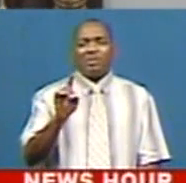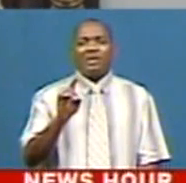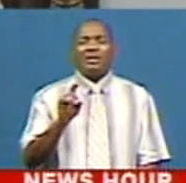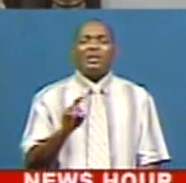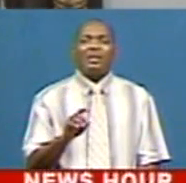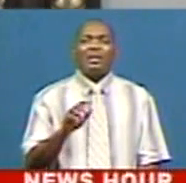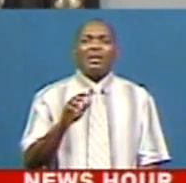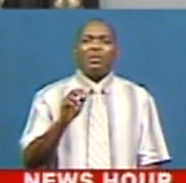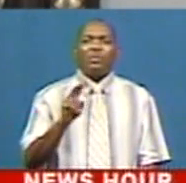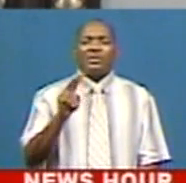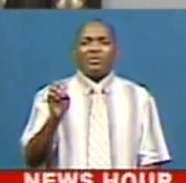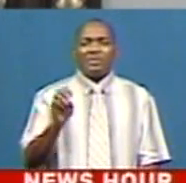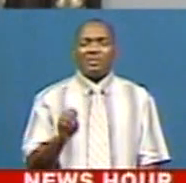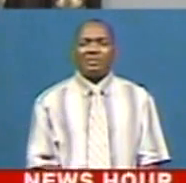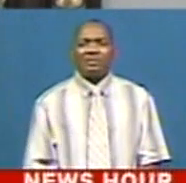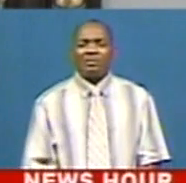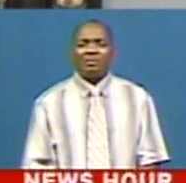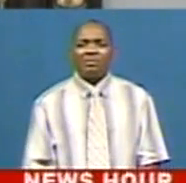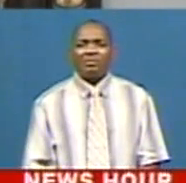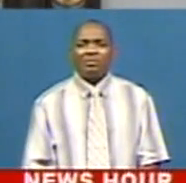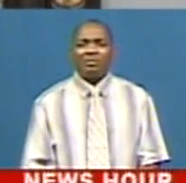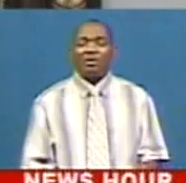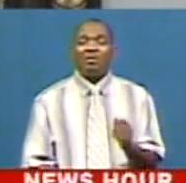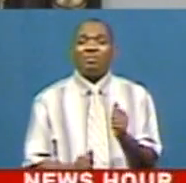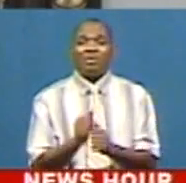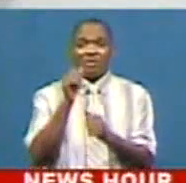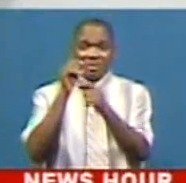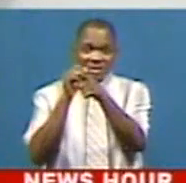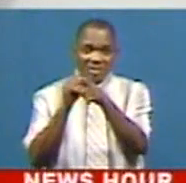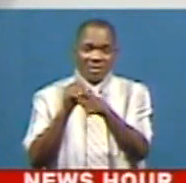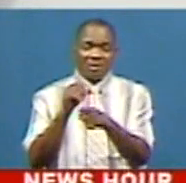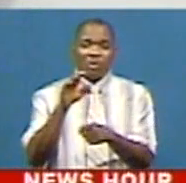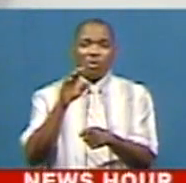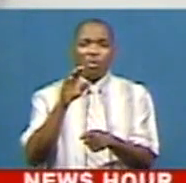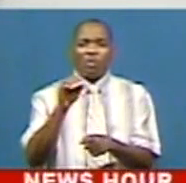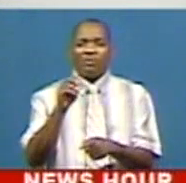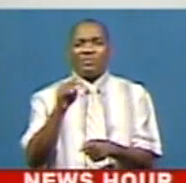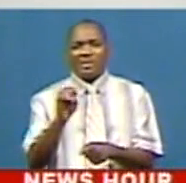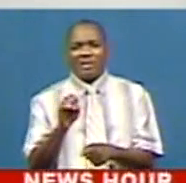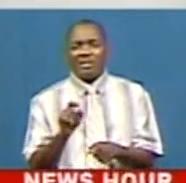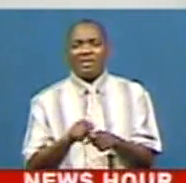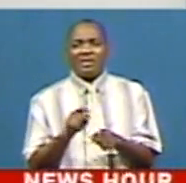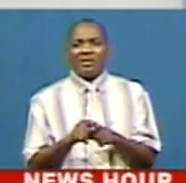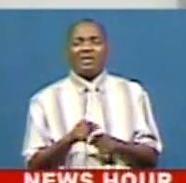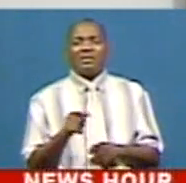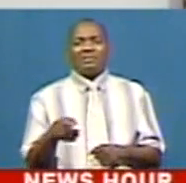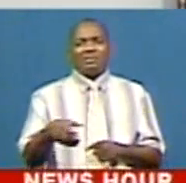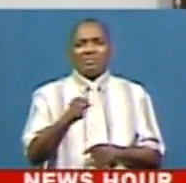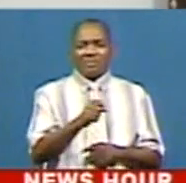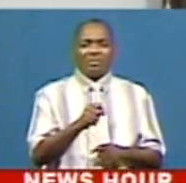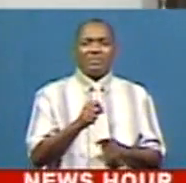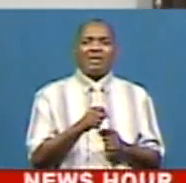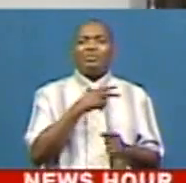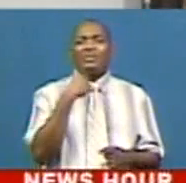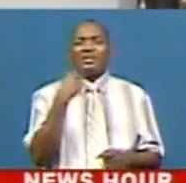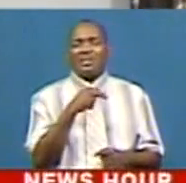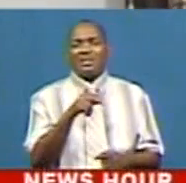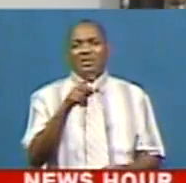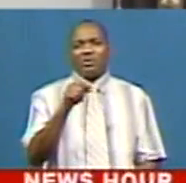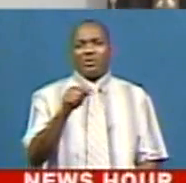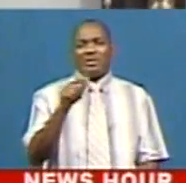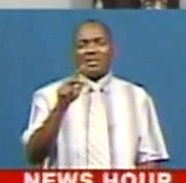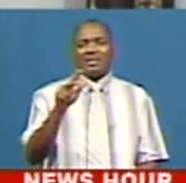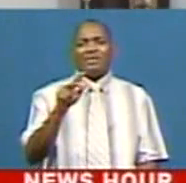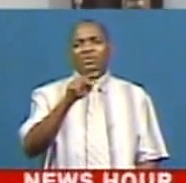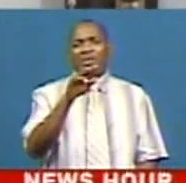1958 in Appoints in the Western Region. Most Reverend John Bonaventure Kwofie was ordained in priesthood on